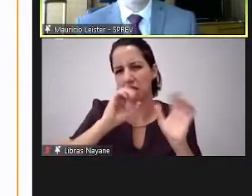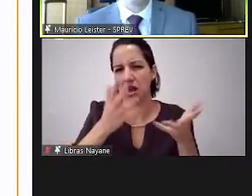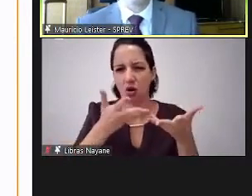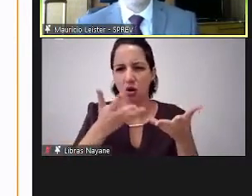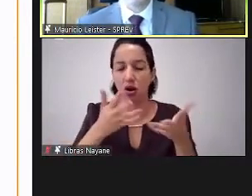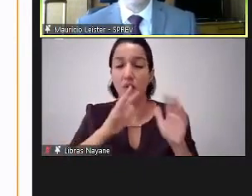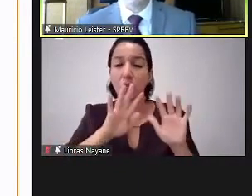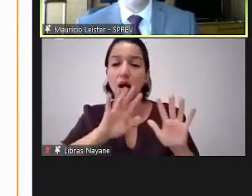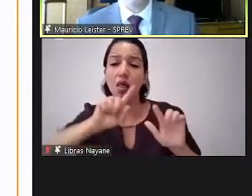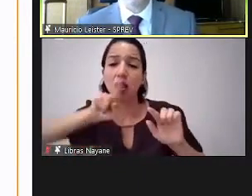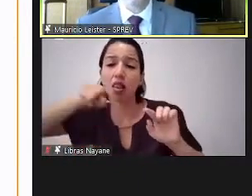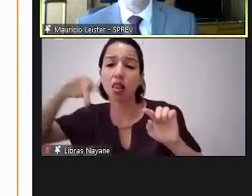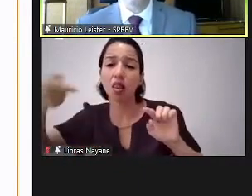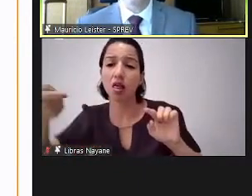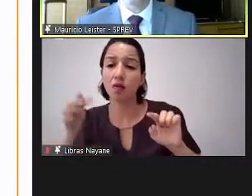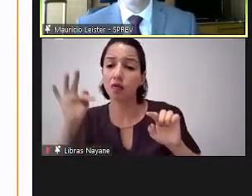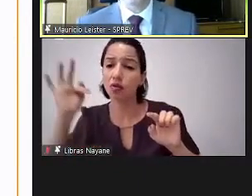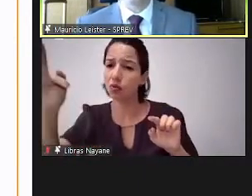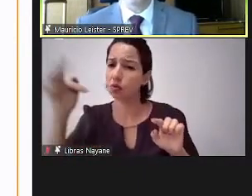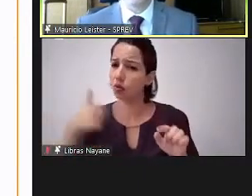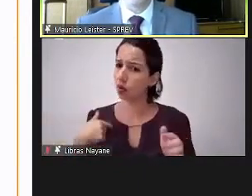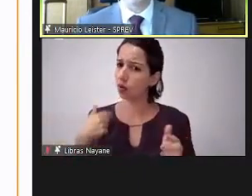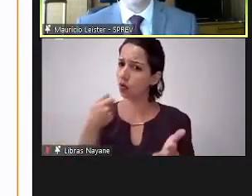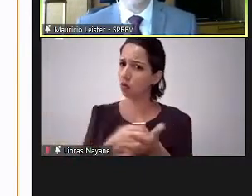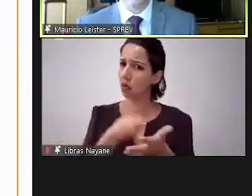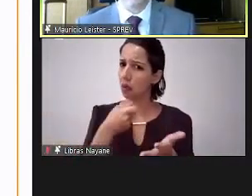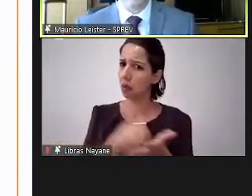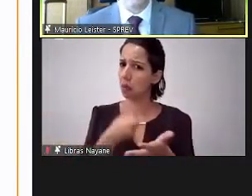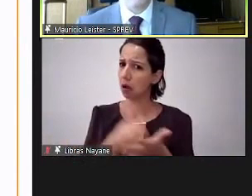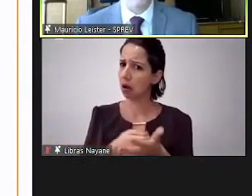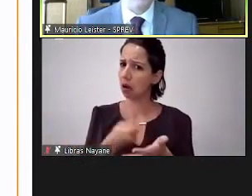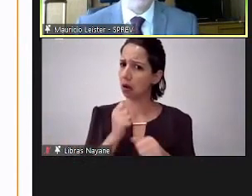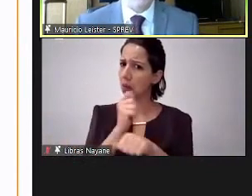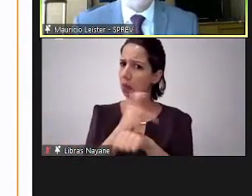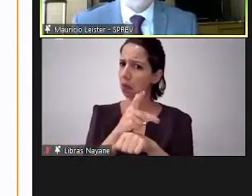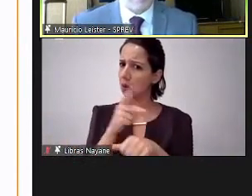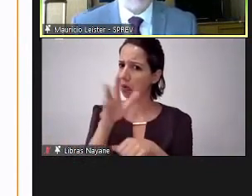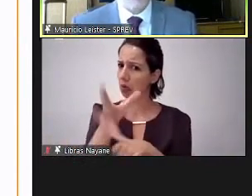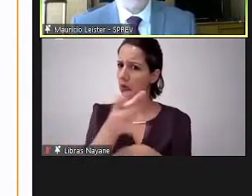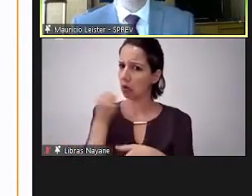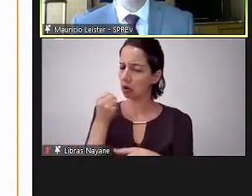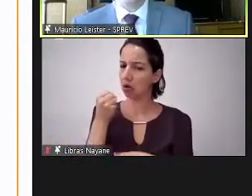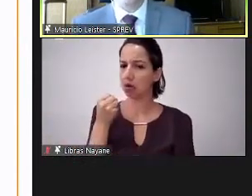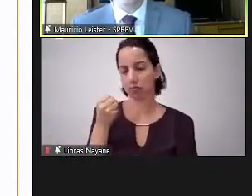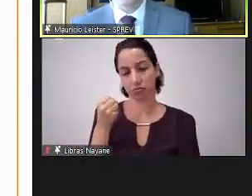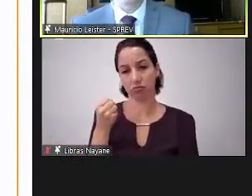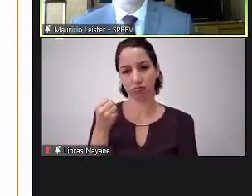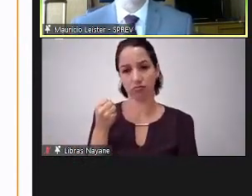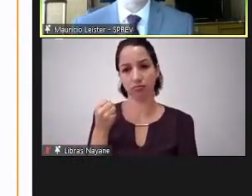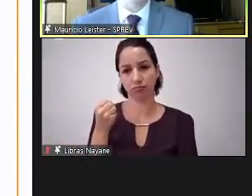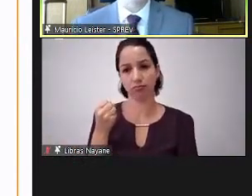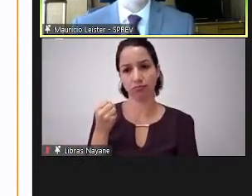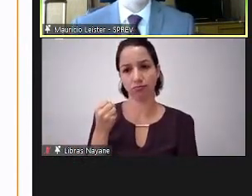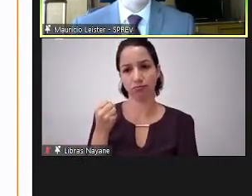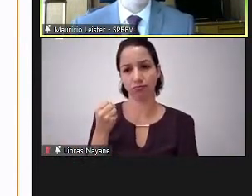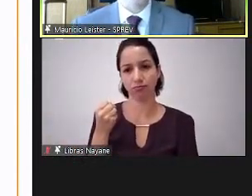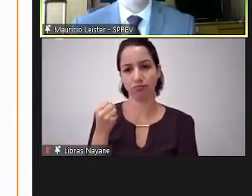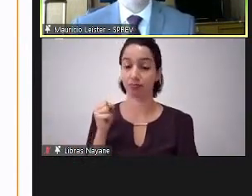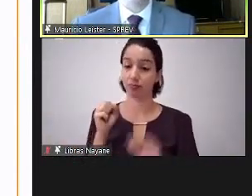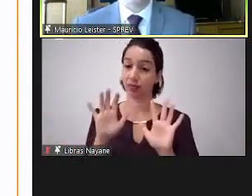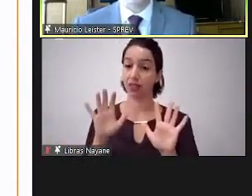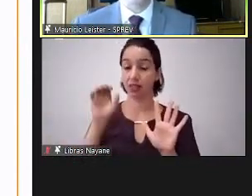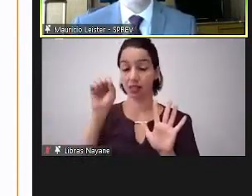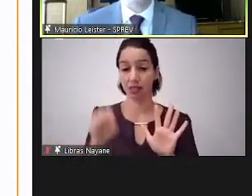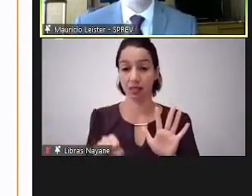right now to contribute to the Social Security, but I'm going to pay for it later. Yes, but